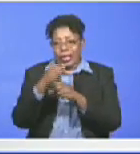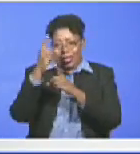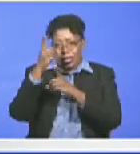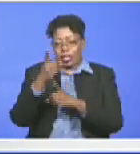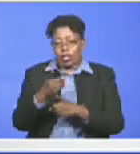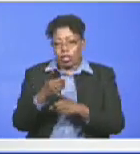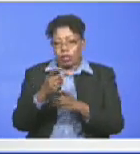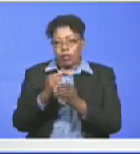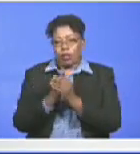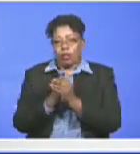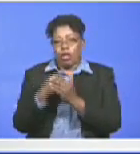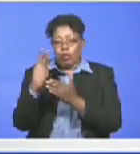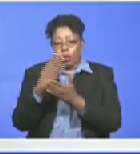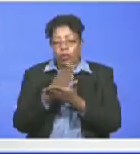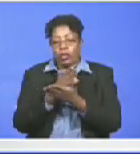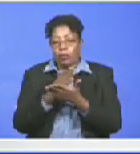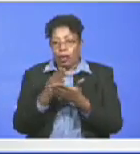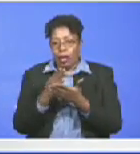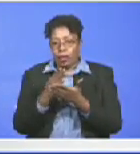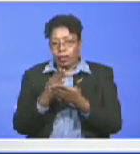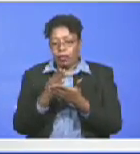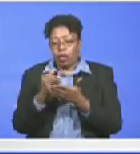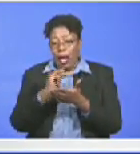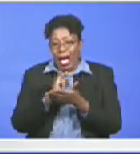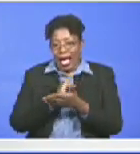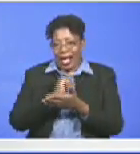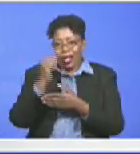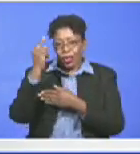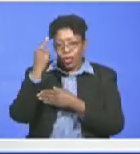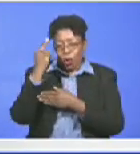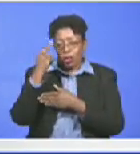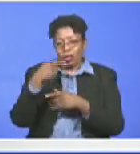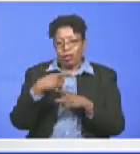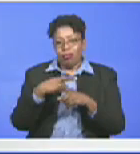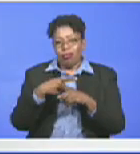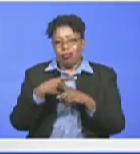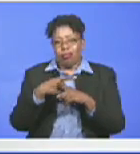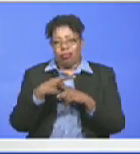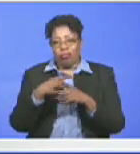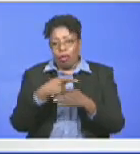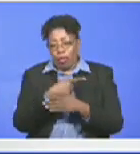we were apart. So I thought those negotiations were going well.